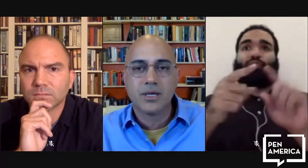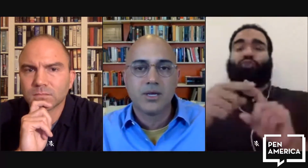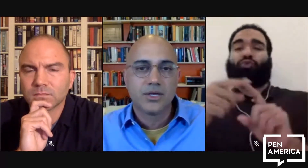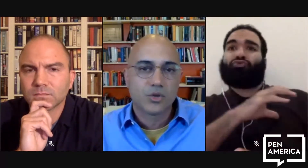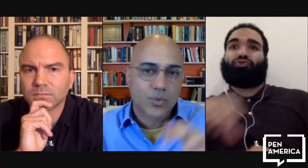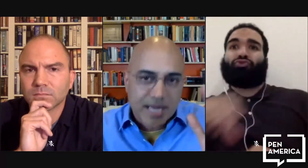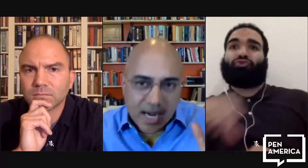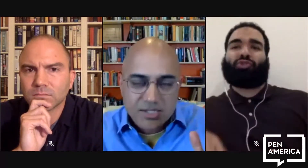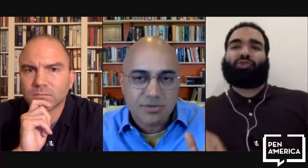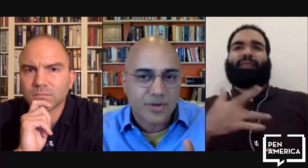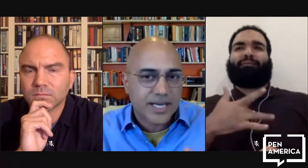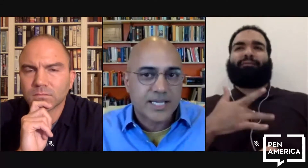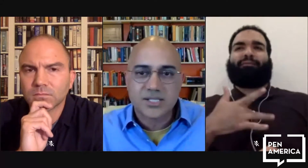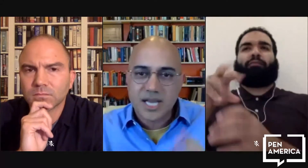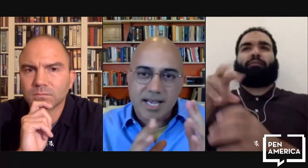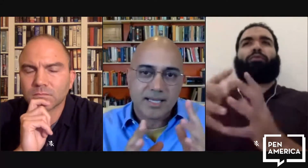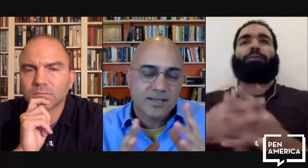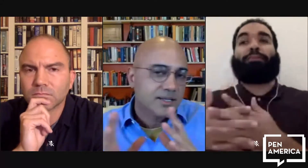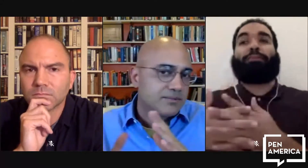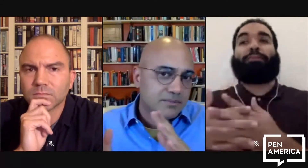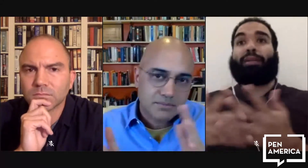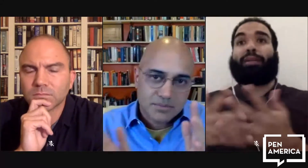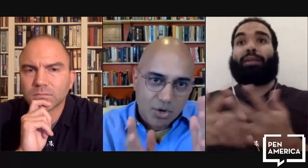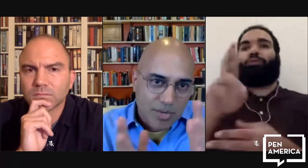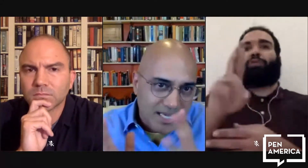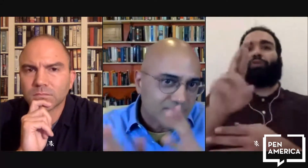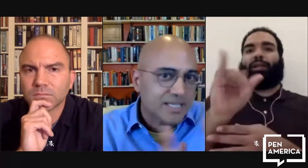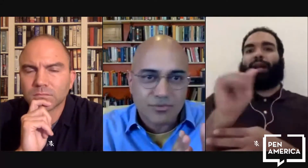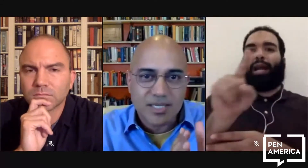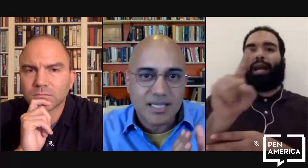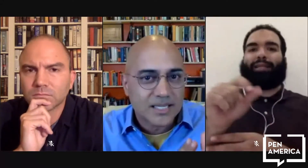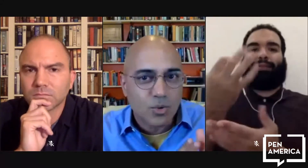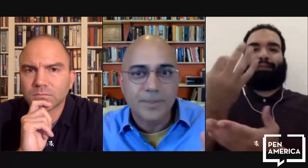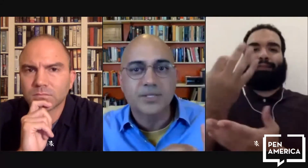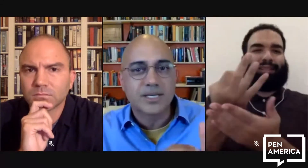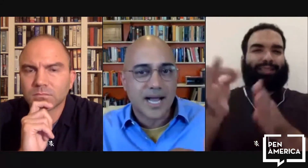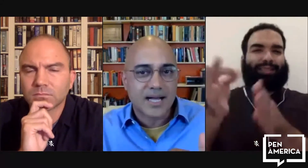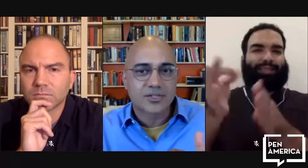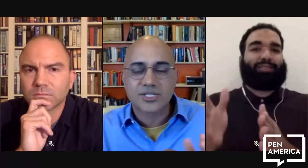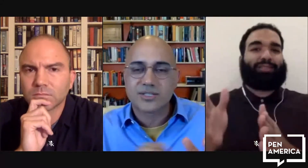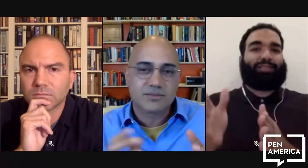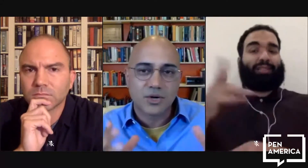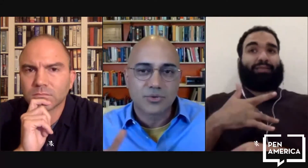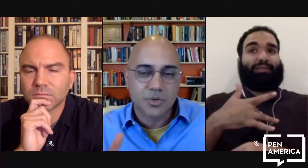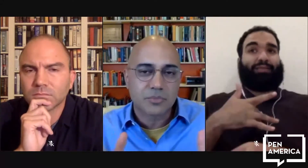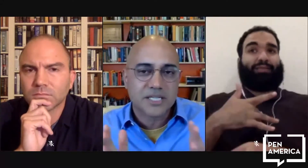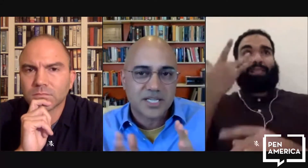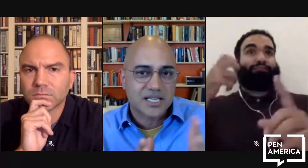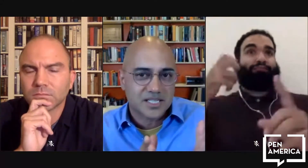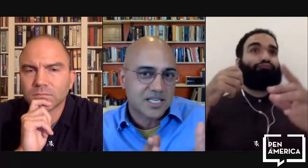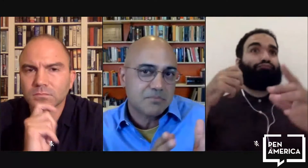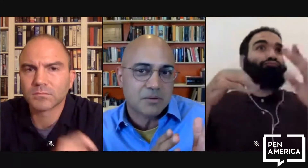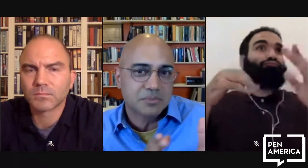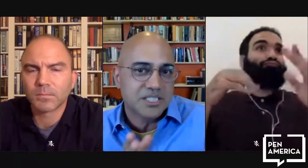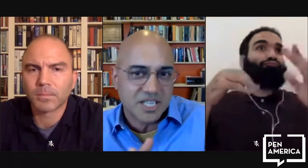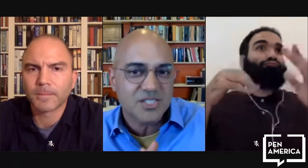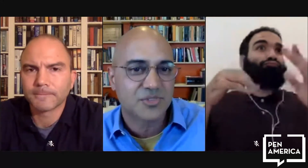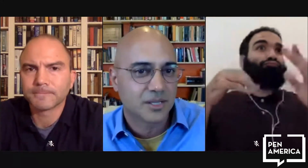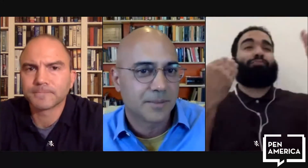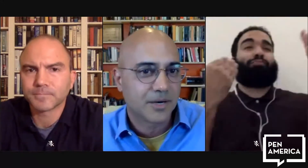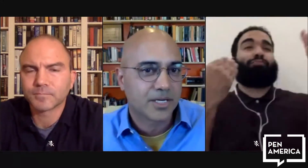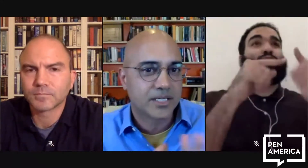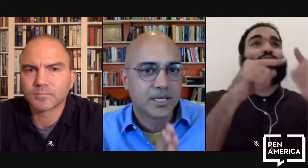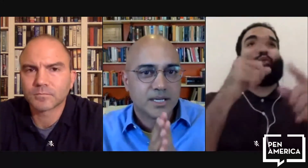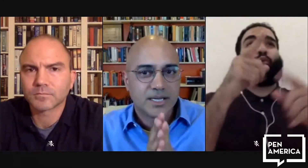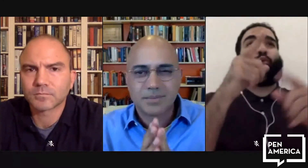belonging. Riaz, the finance guy, he thinks if he can get to $1 billion, and, the book makes a case that he probably does